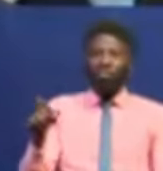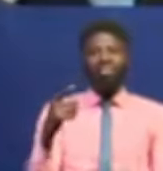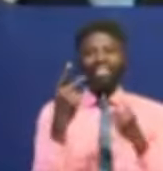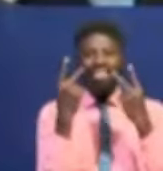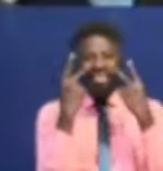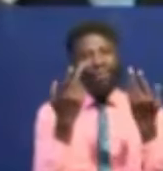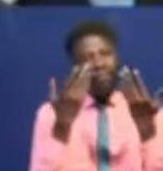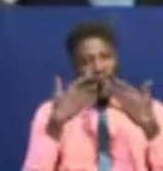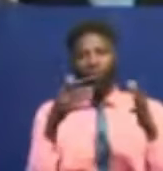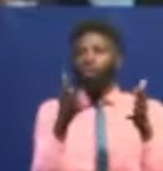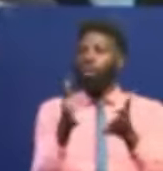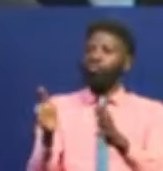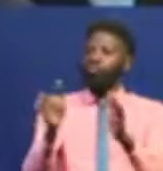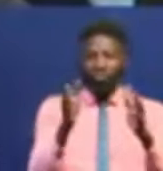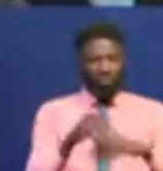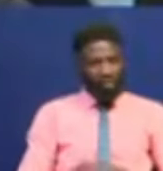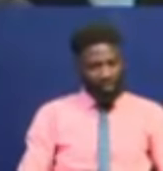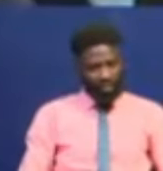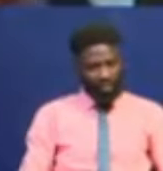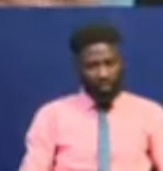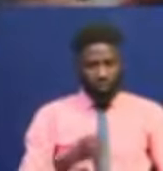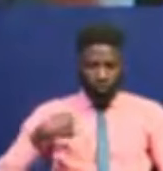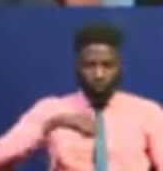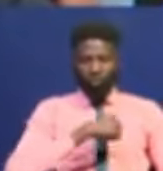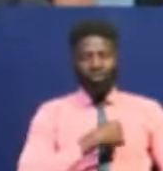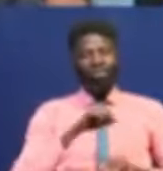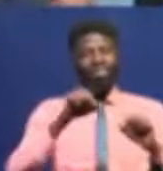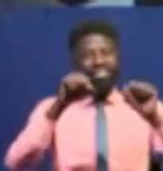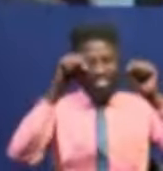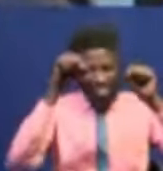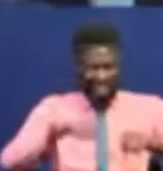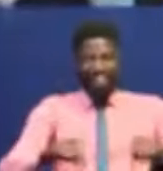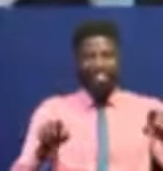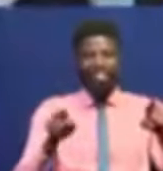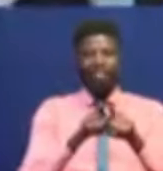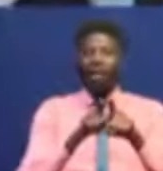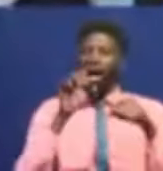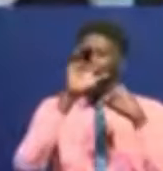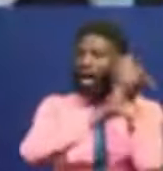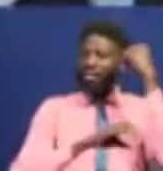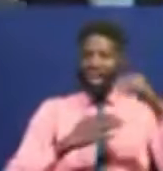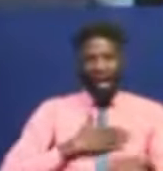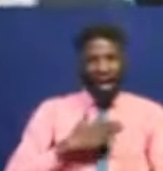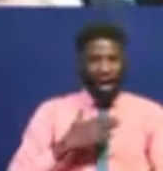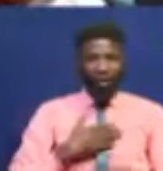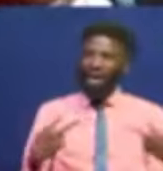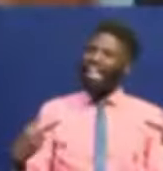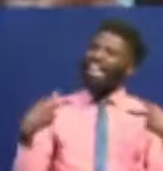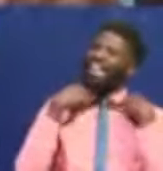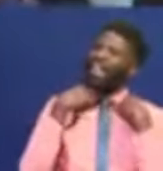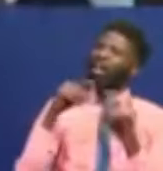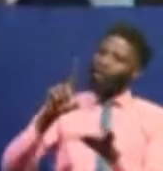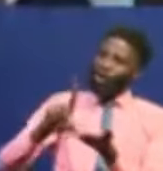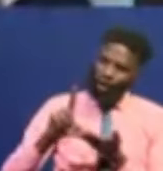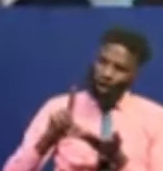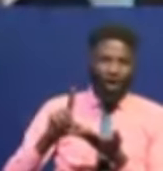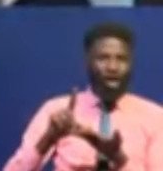the opportunity for us to unchain our country from debt